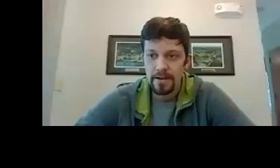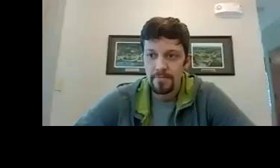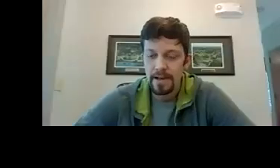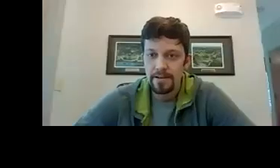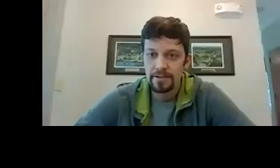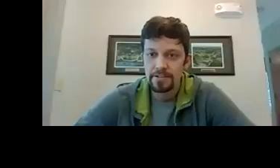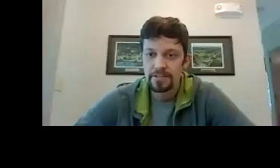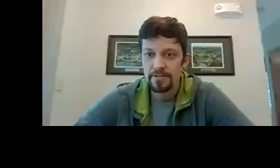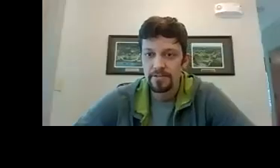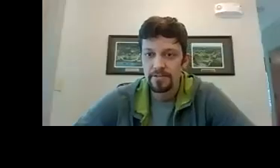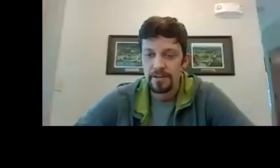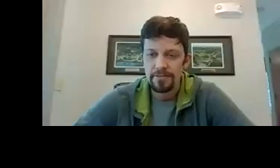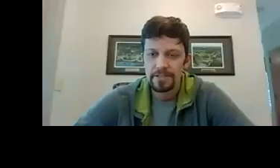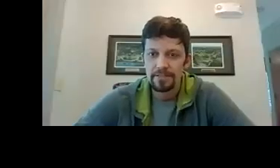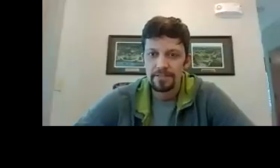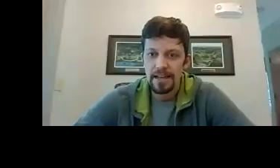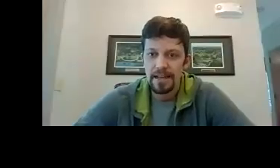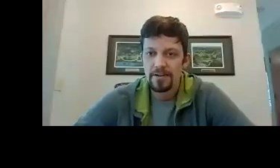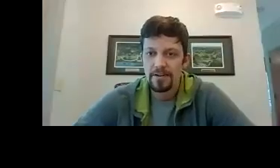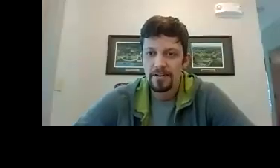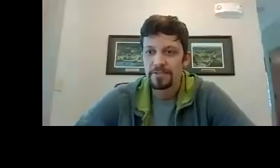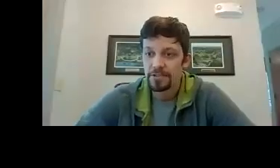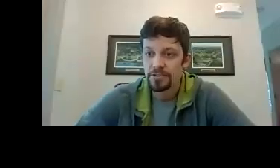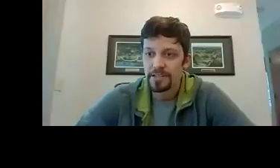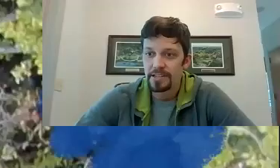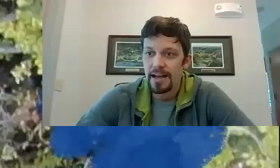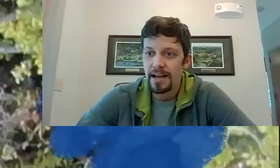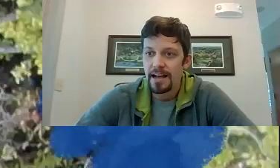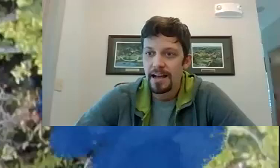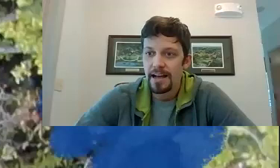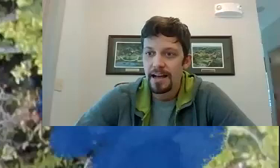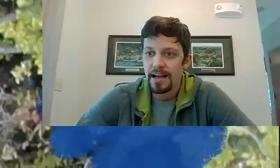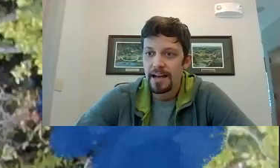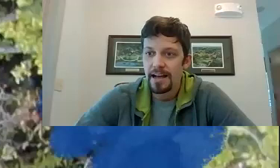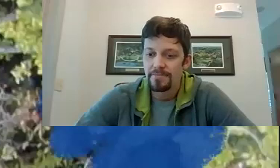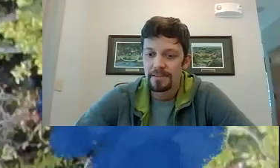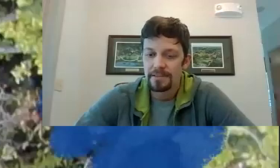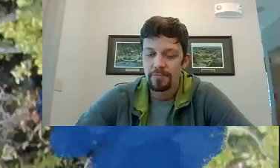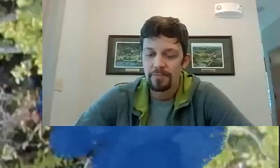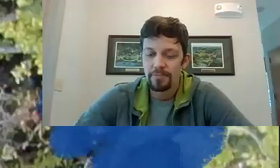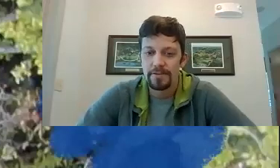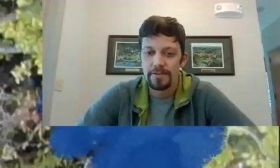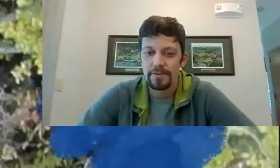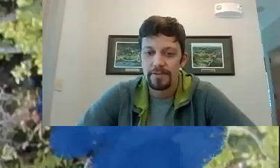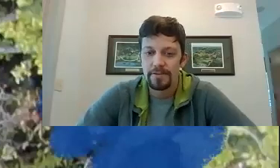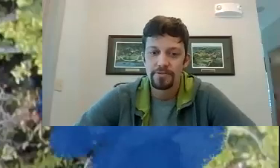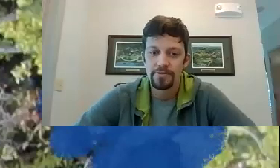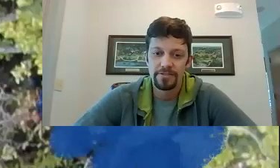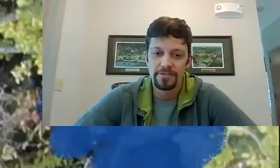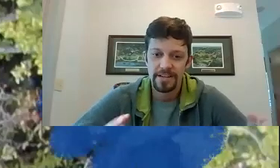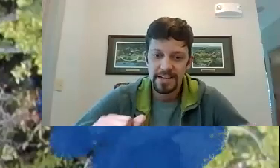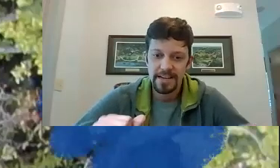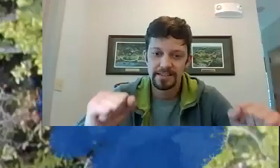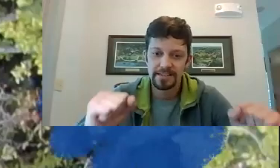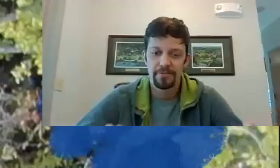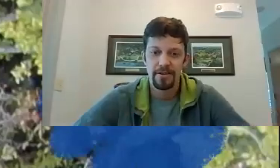Alrighty, back out here to it. So that was a kind of an overview of cypress trees and kind of how they live. I talked briefly about their root structure, those knees